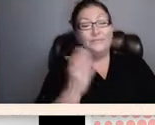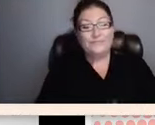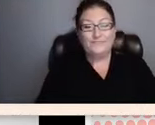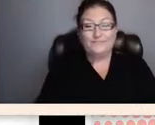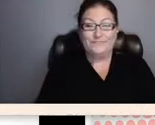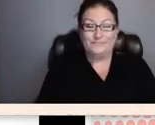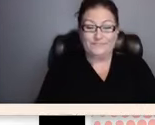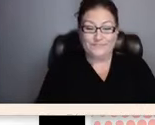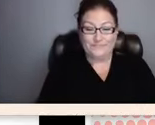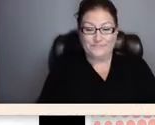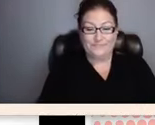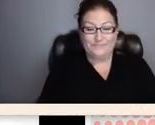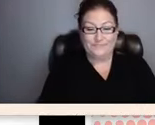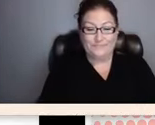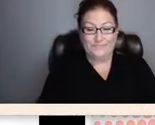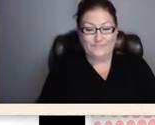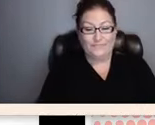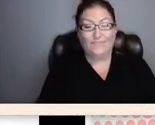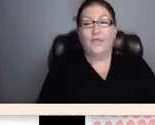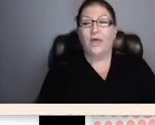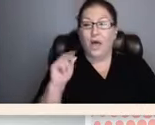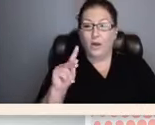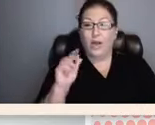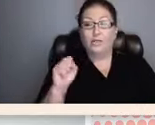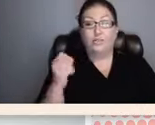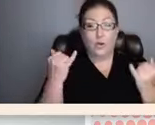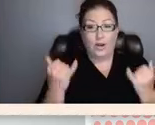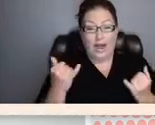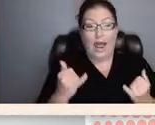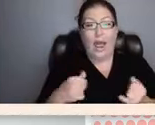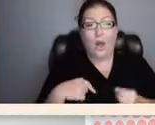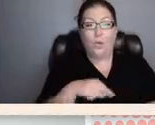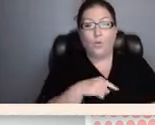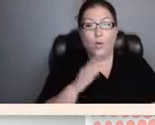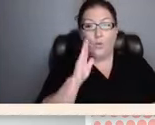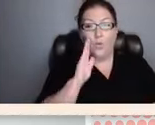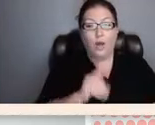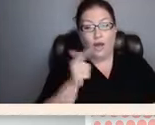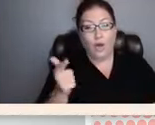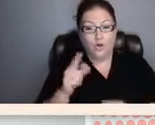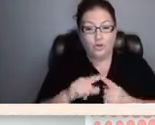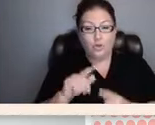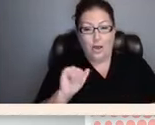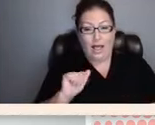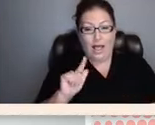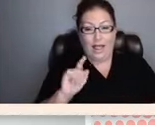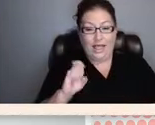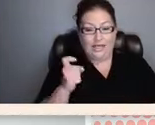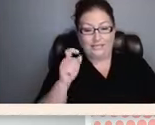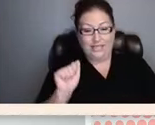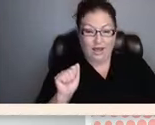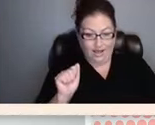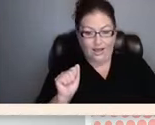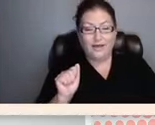right. All right. So now we're going to go to Alexa. And